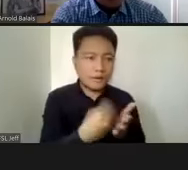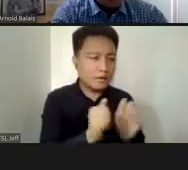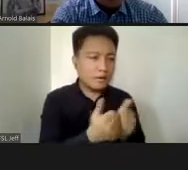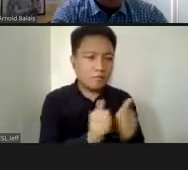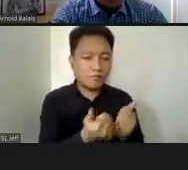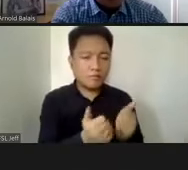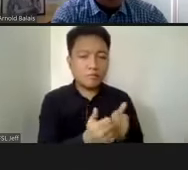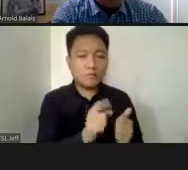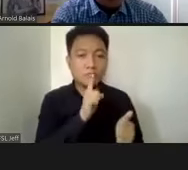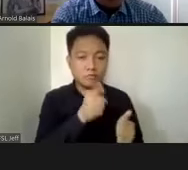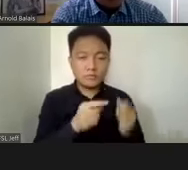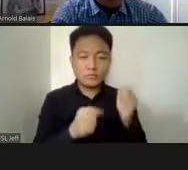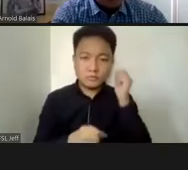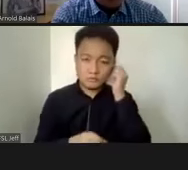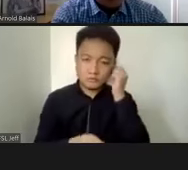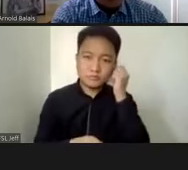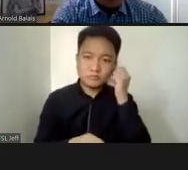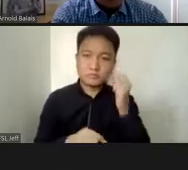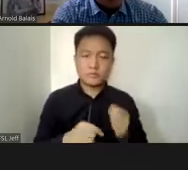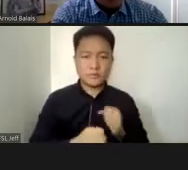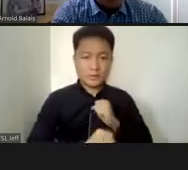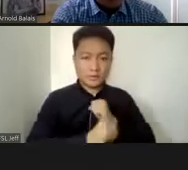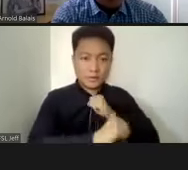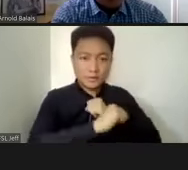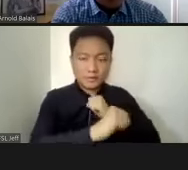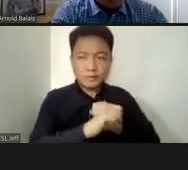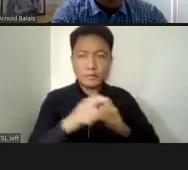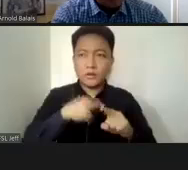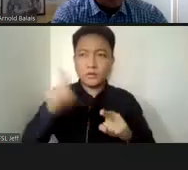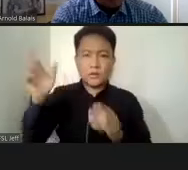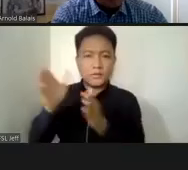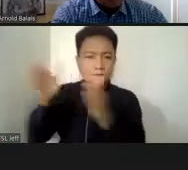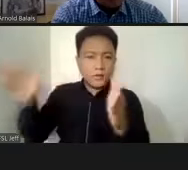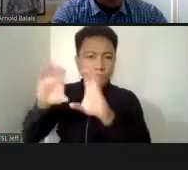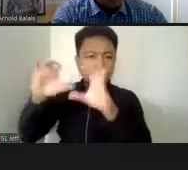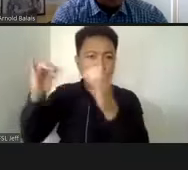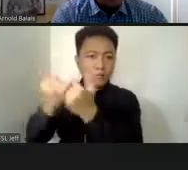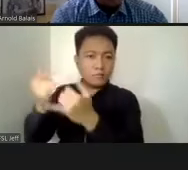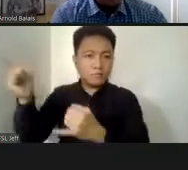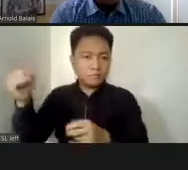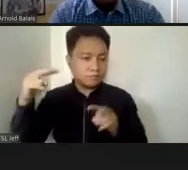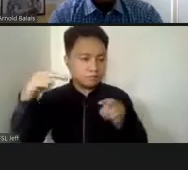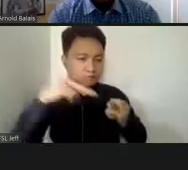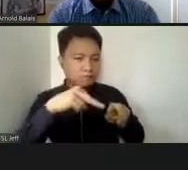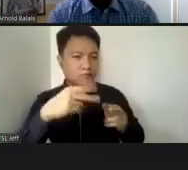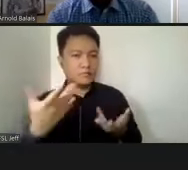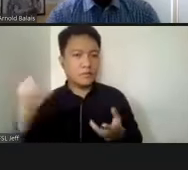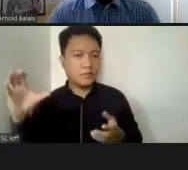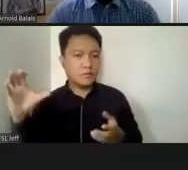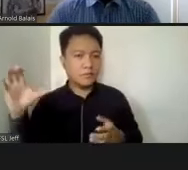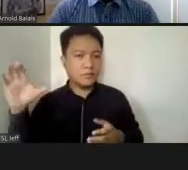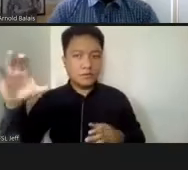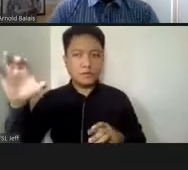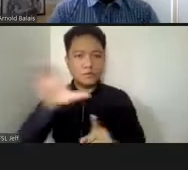private sector, the non-profit sector should all come together and think of new ways, you know, to involve our